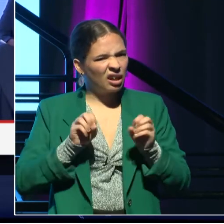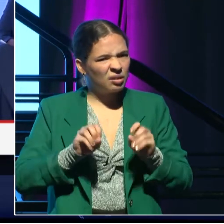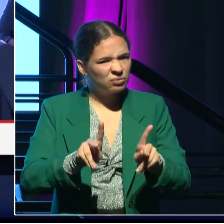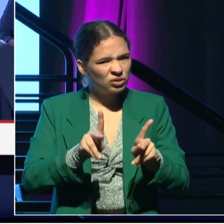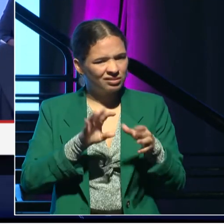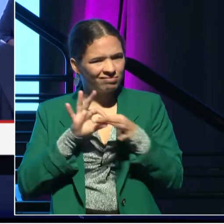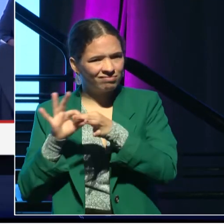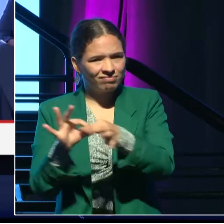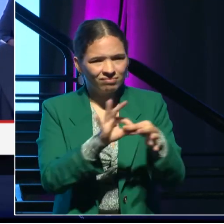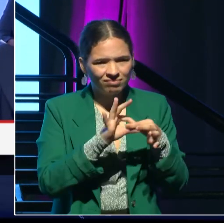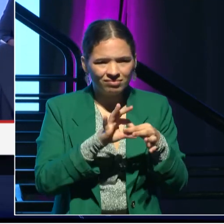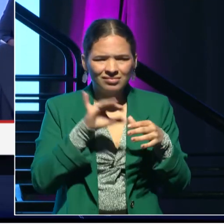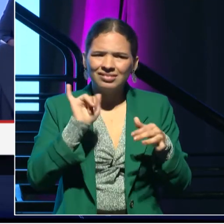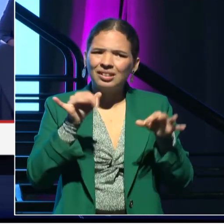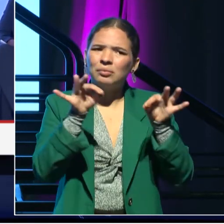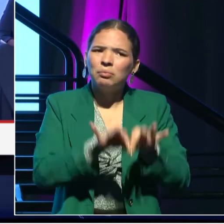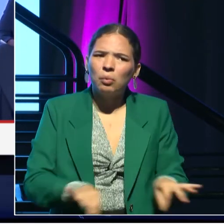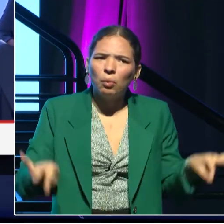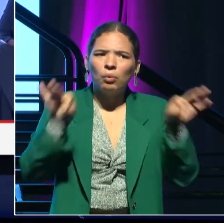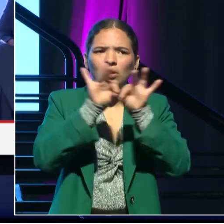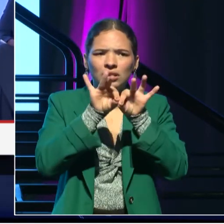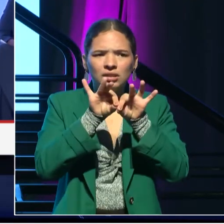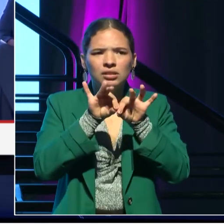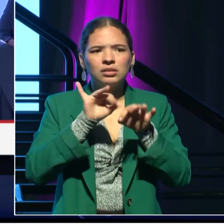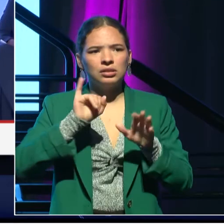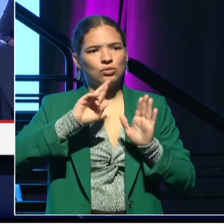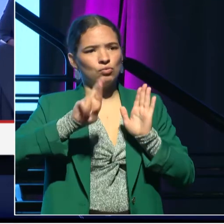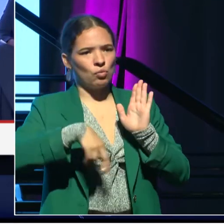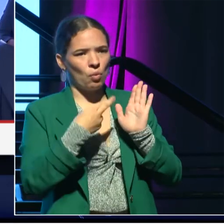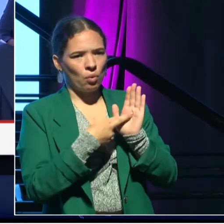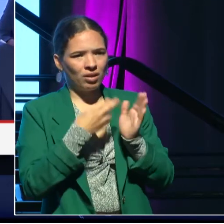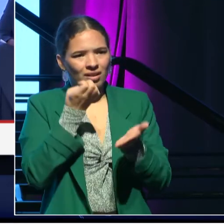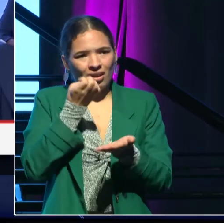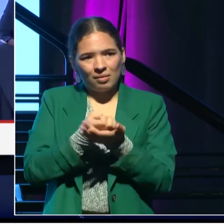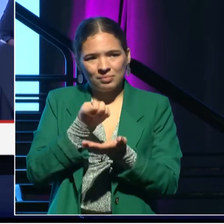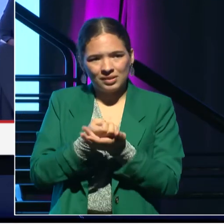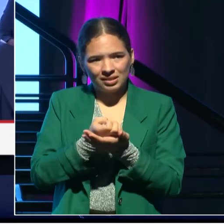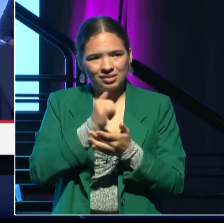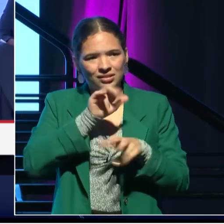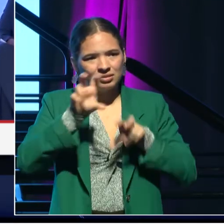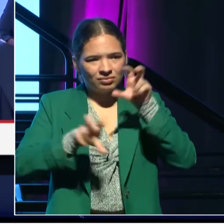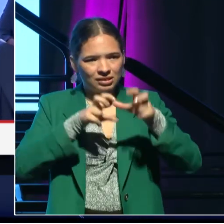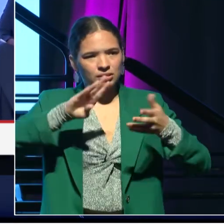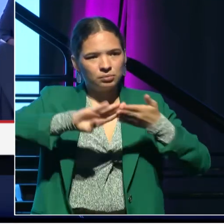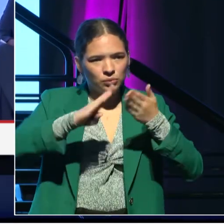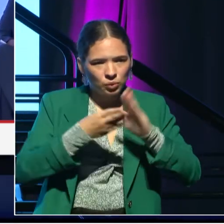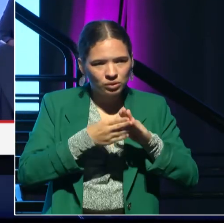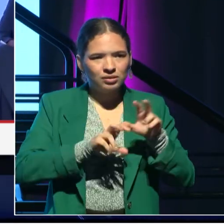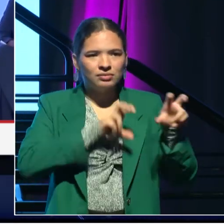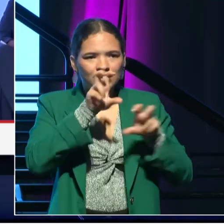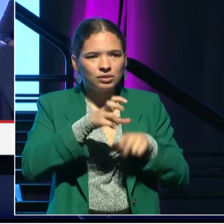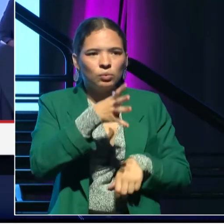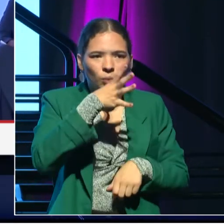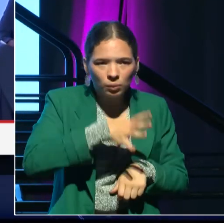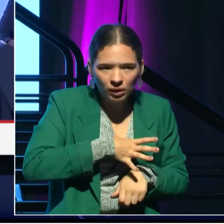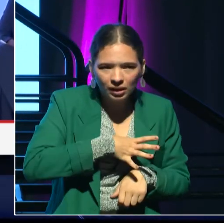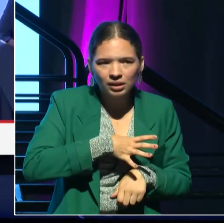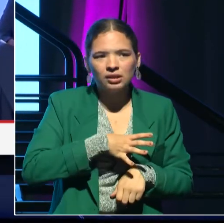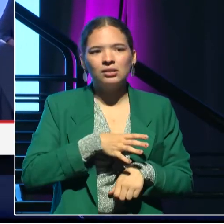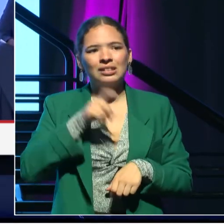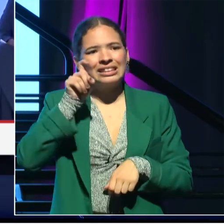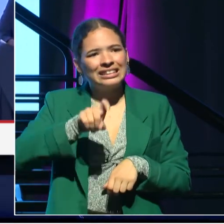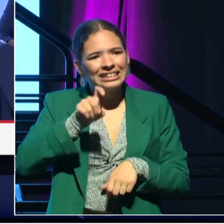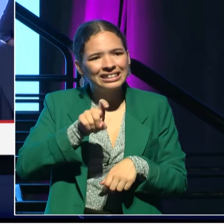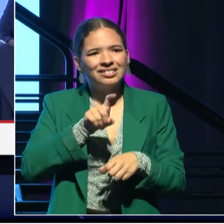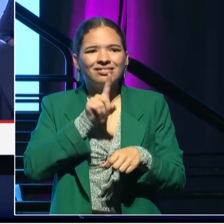of economics. When you invest in a community, you invest in women, you invest in everybody. That if we don't get that part, we're not going to